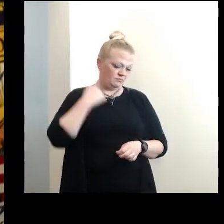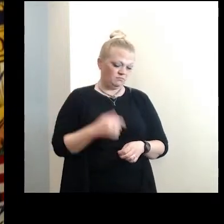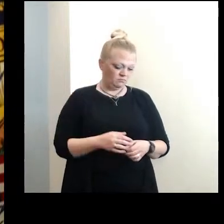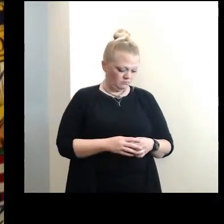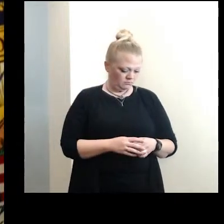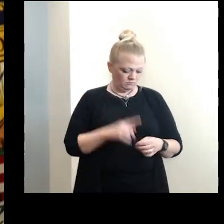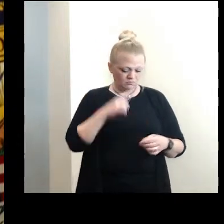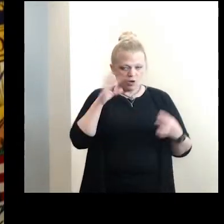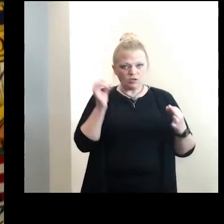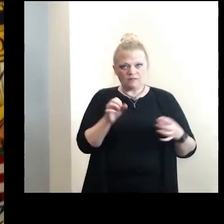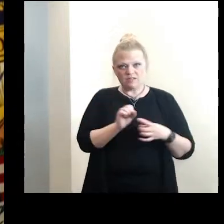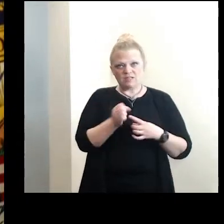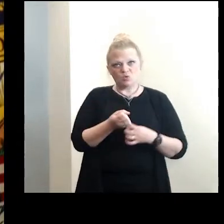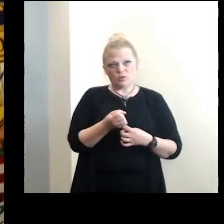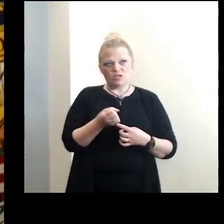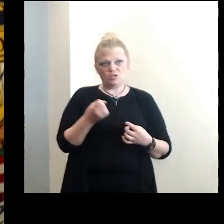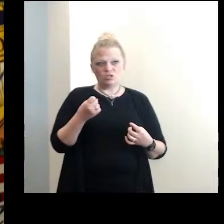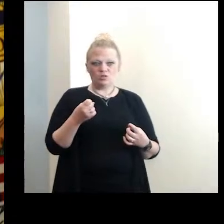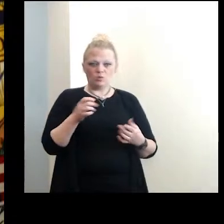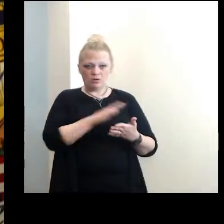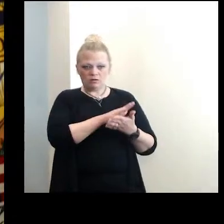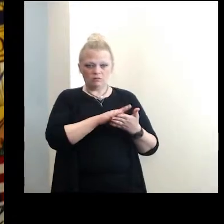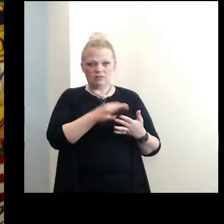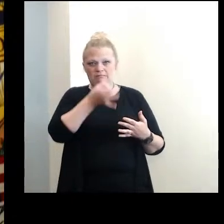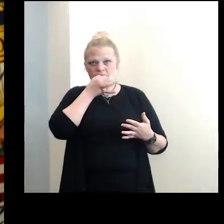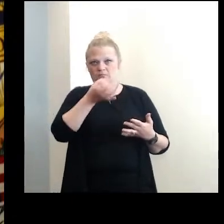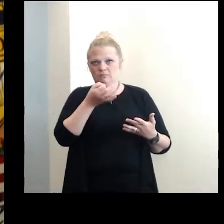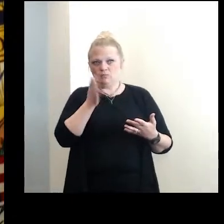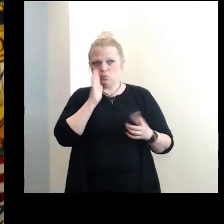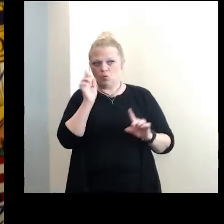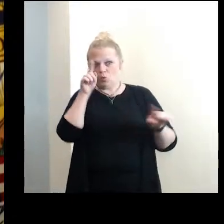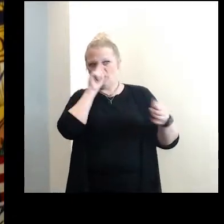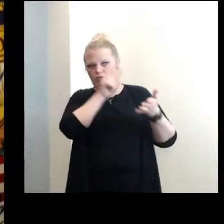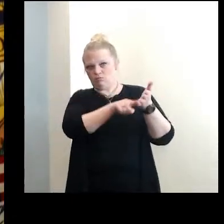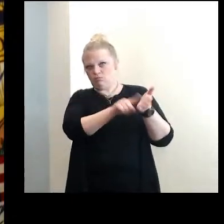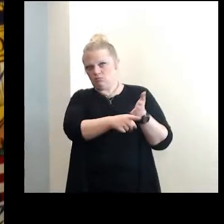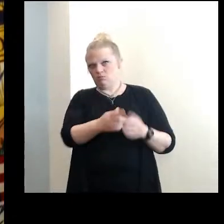There are definitely situations where our sanitarians would go out.